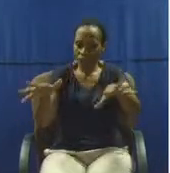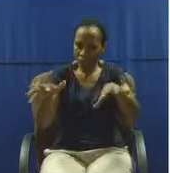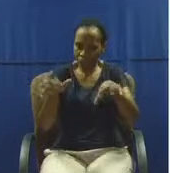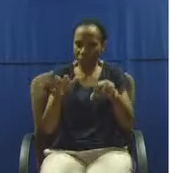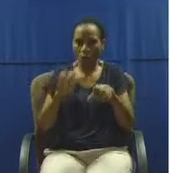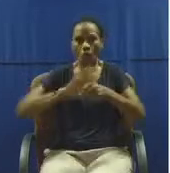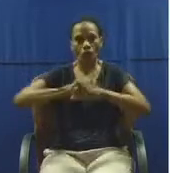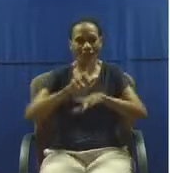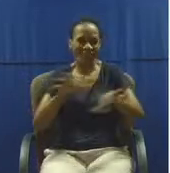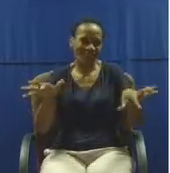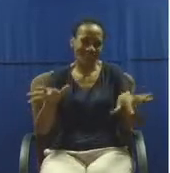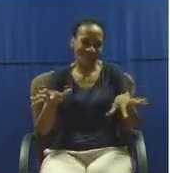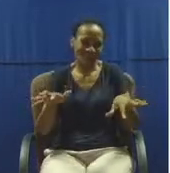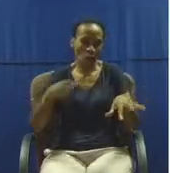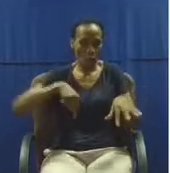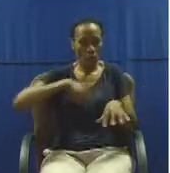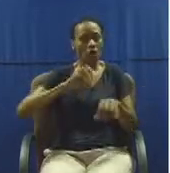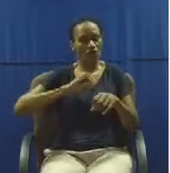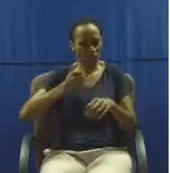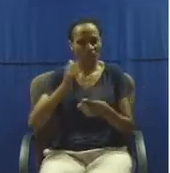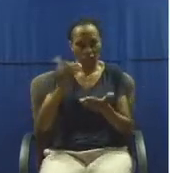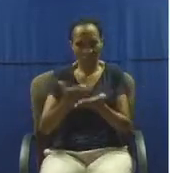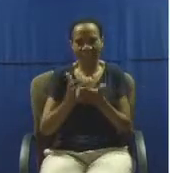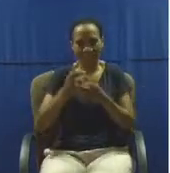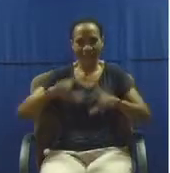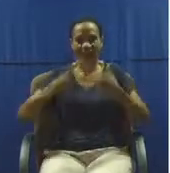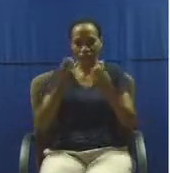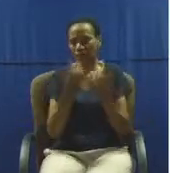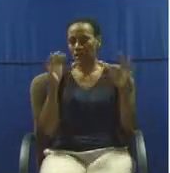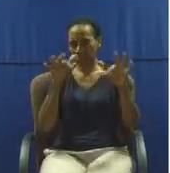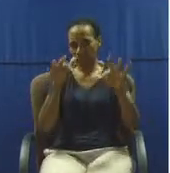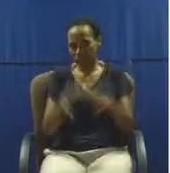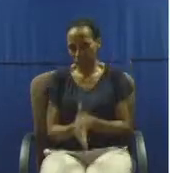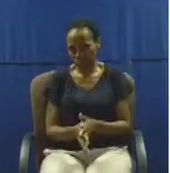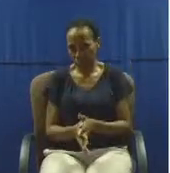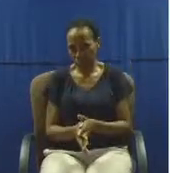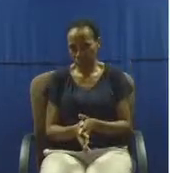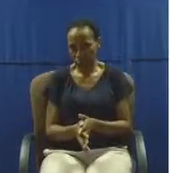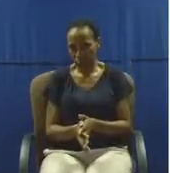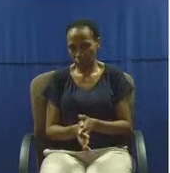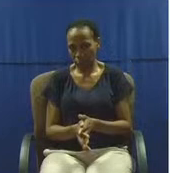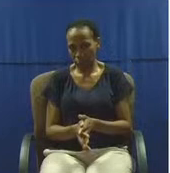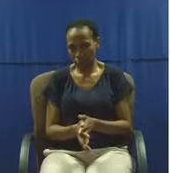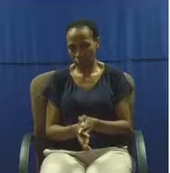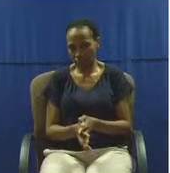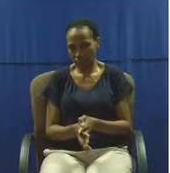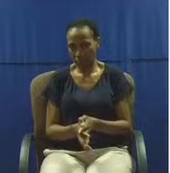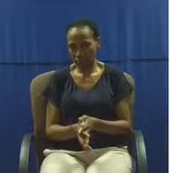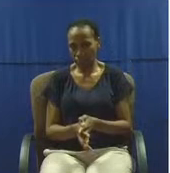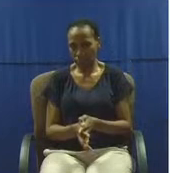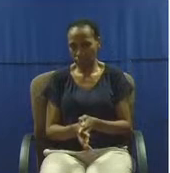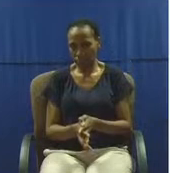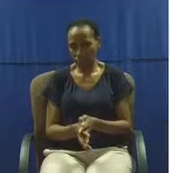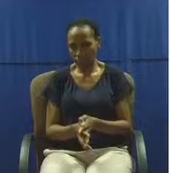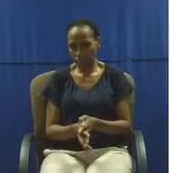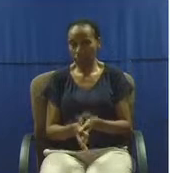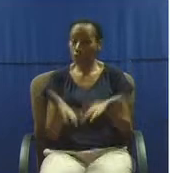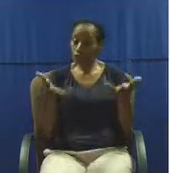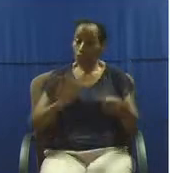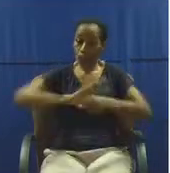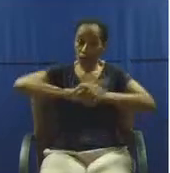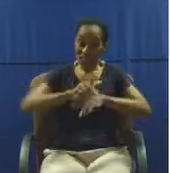save lives. That notion exists in some quarters. It was the